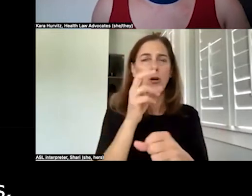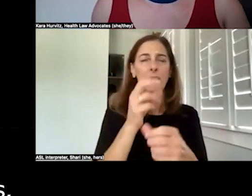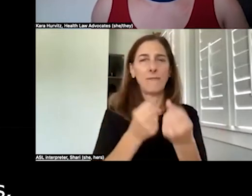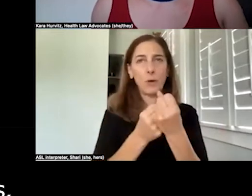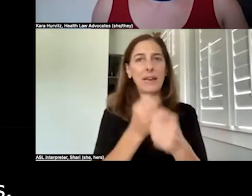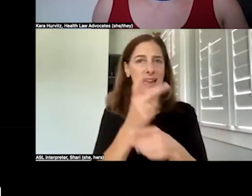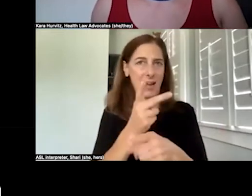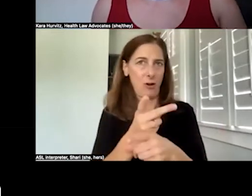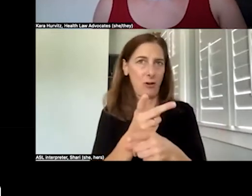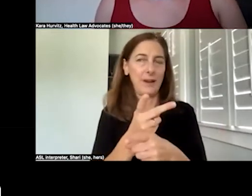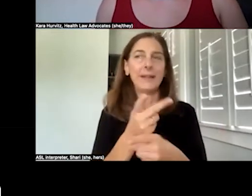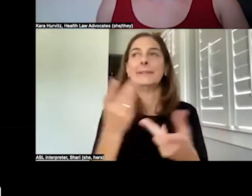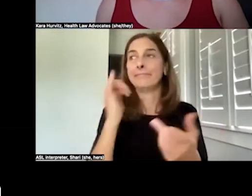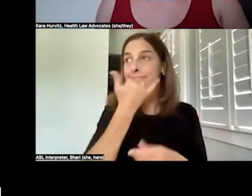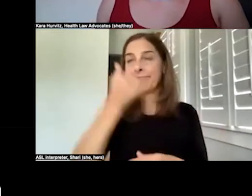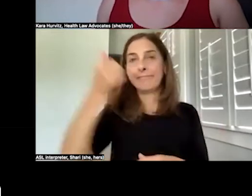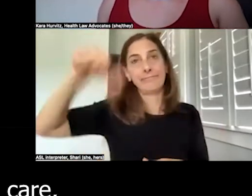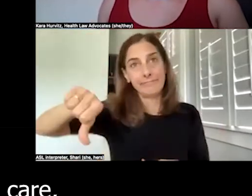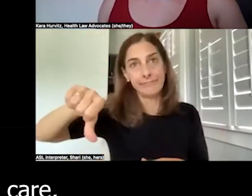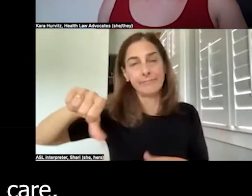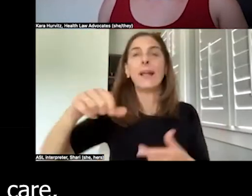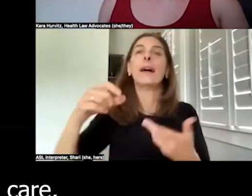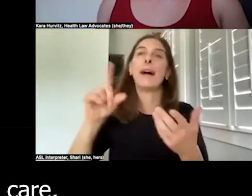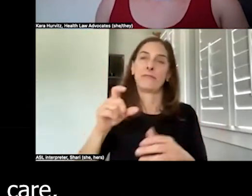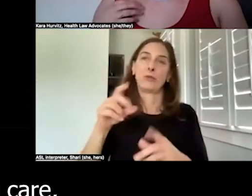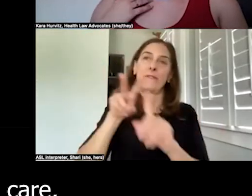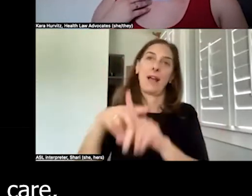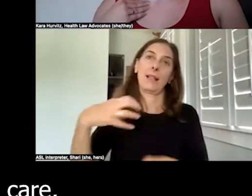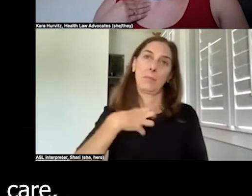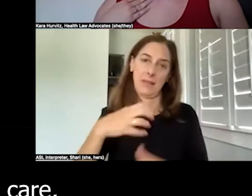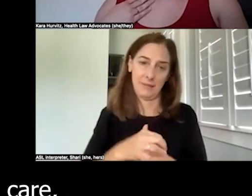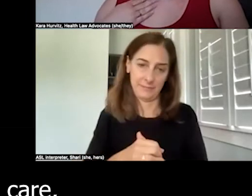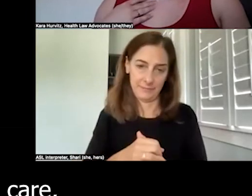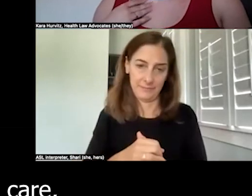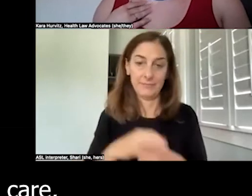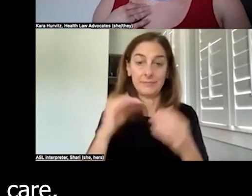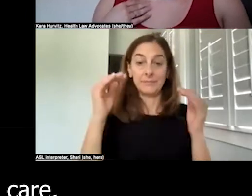provider billing issues, especially on certain types of gender affirming